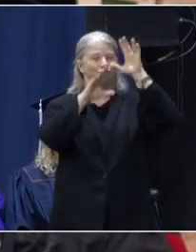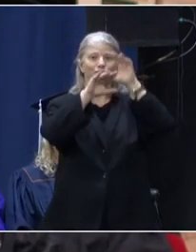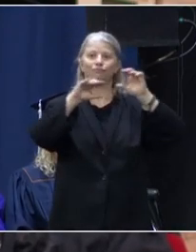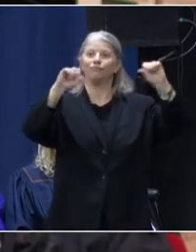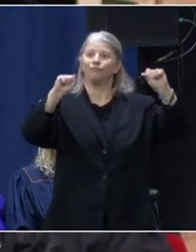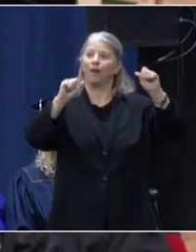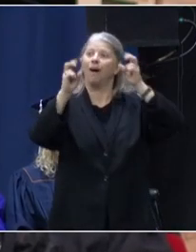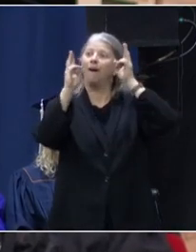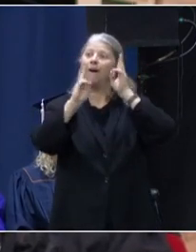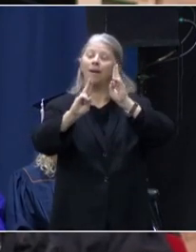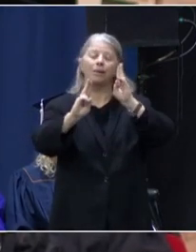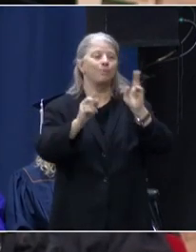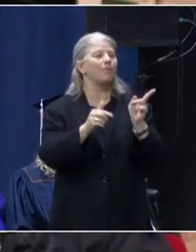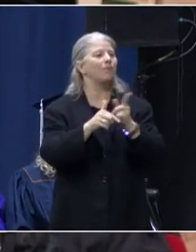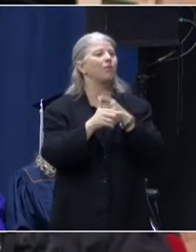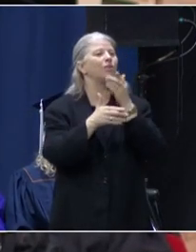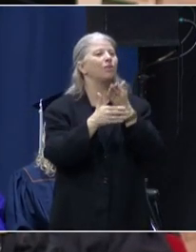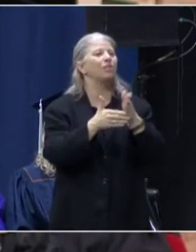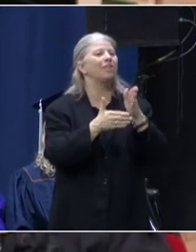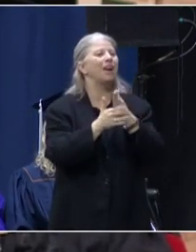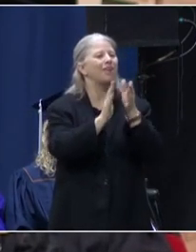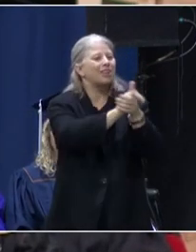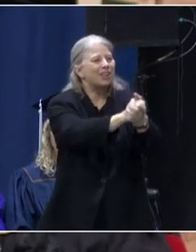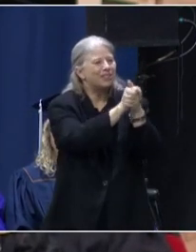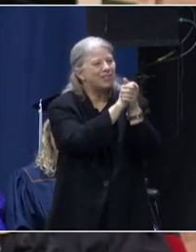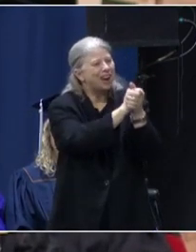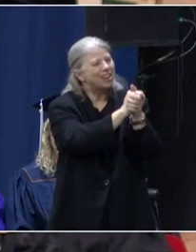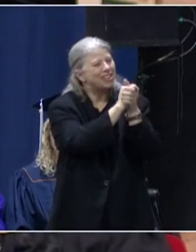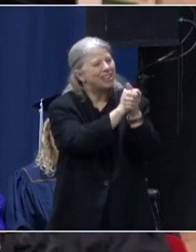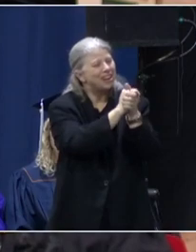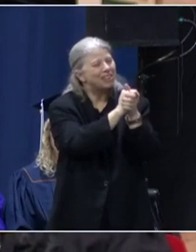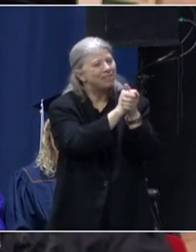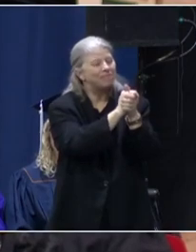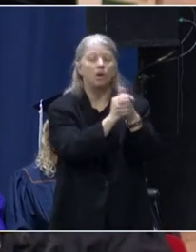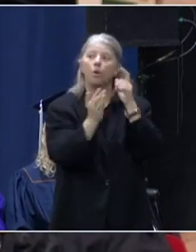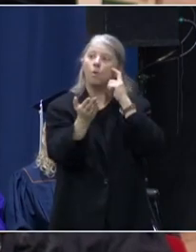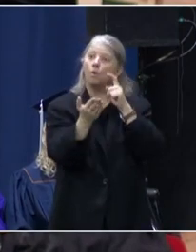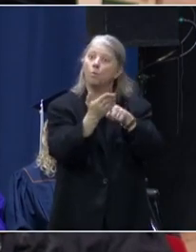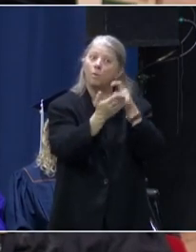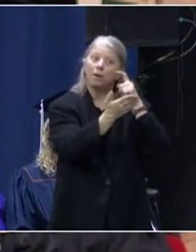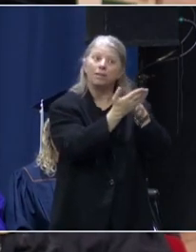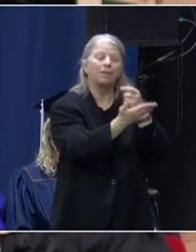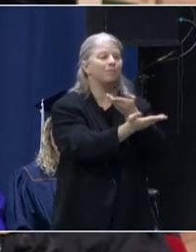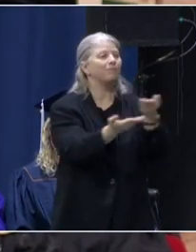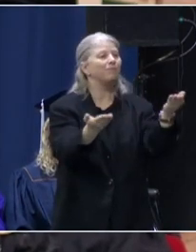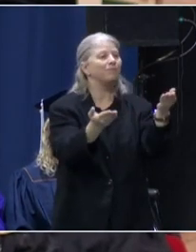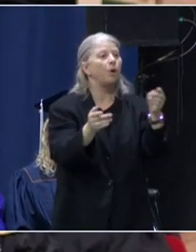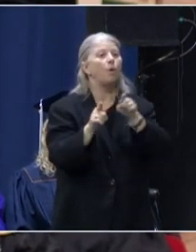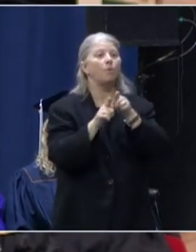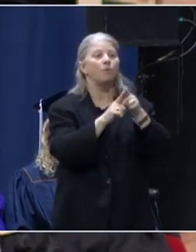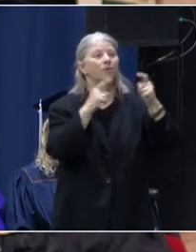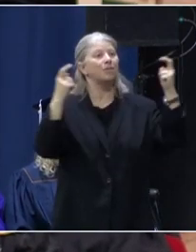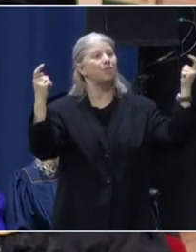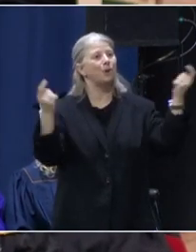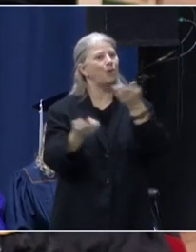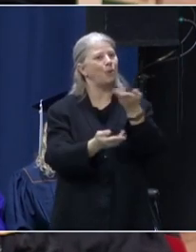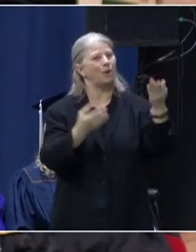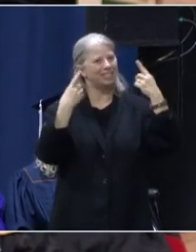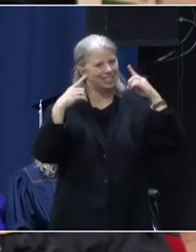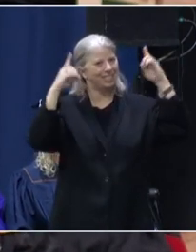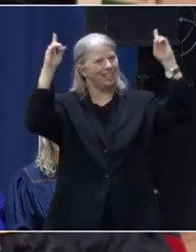to be among the first to share my congratulations, to recognize you, and to celebrate your